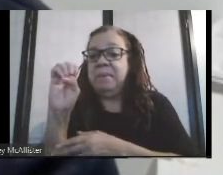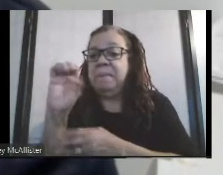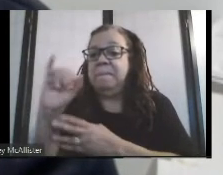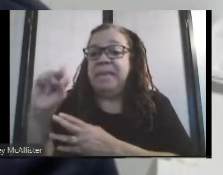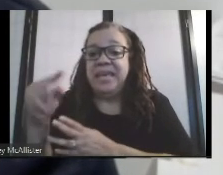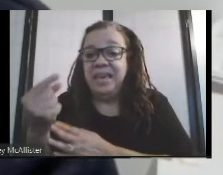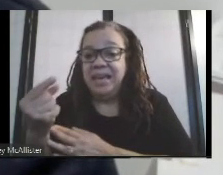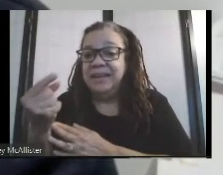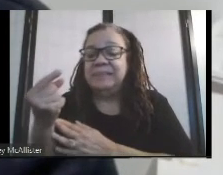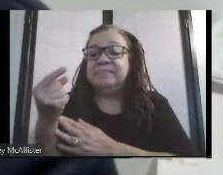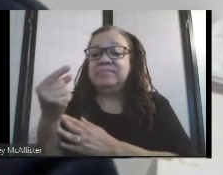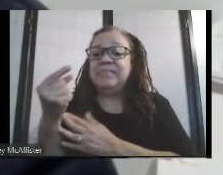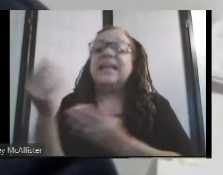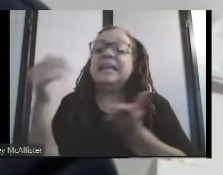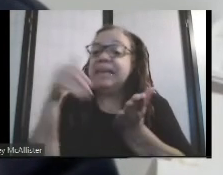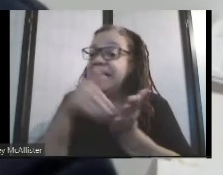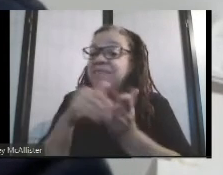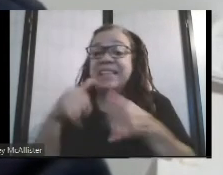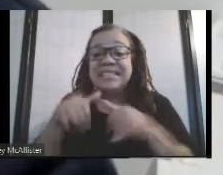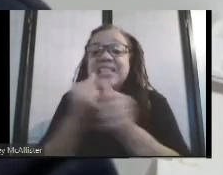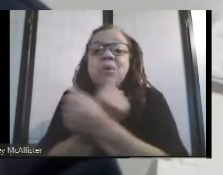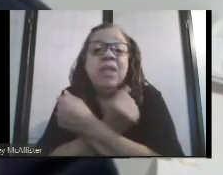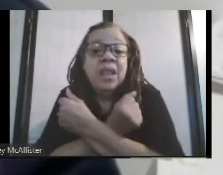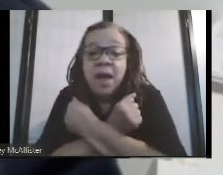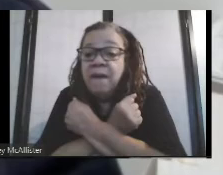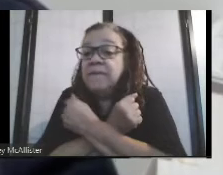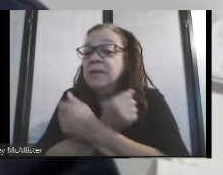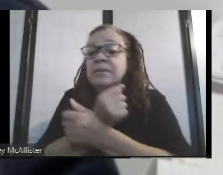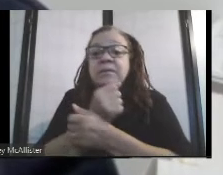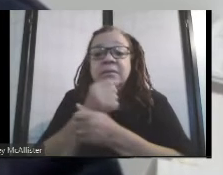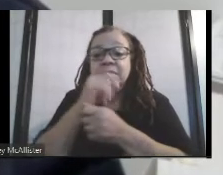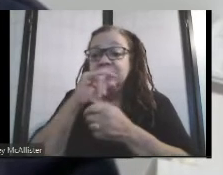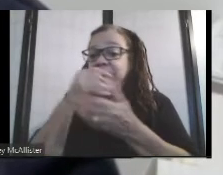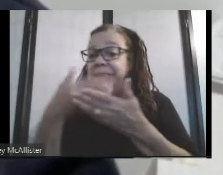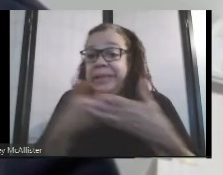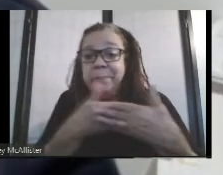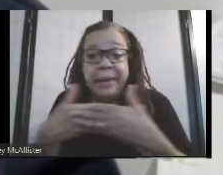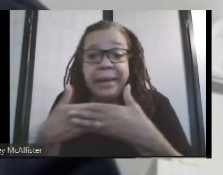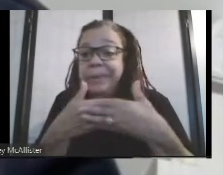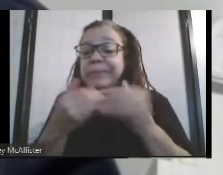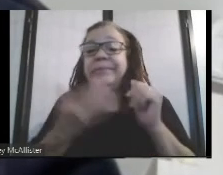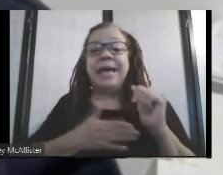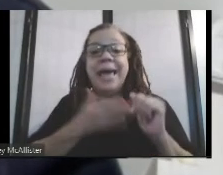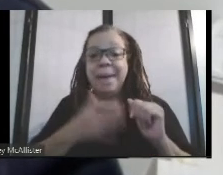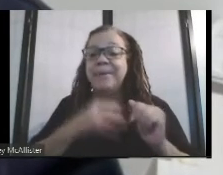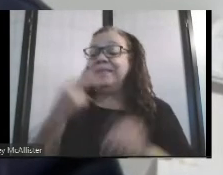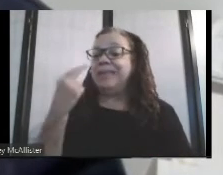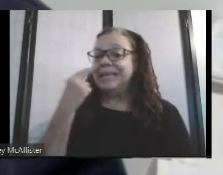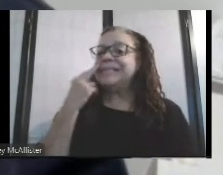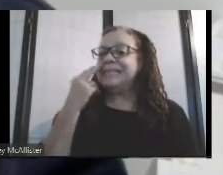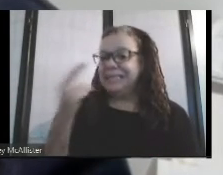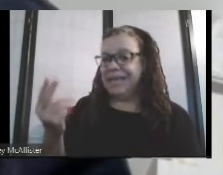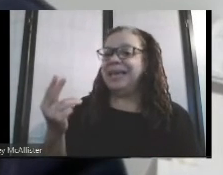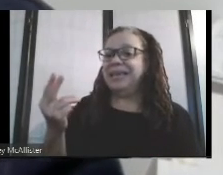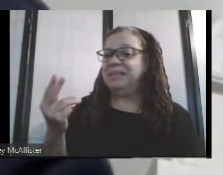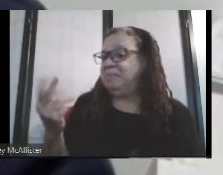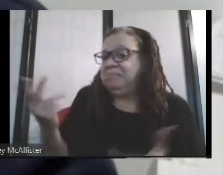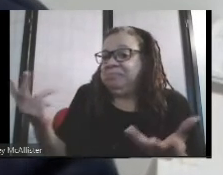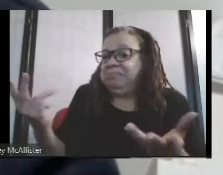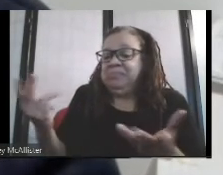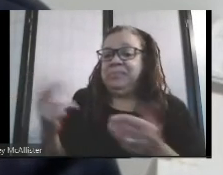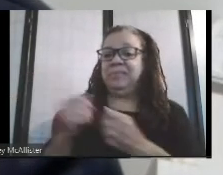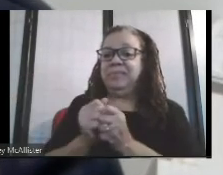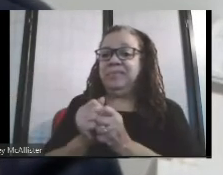of being as the child. And once again, you know, they're very happy, and they in their eyes they see, you know,